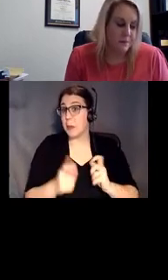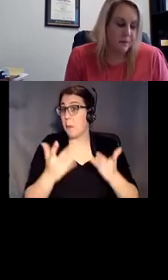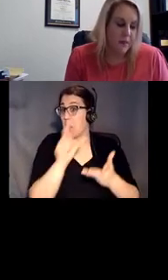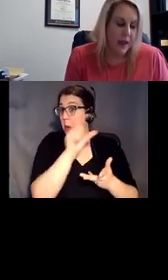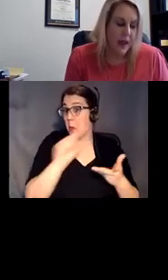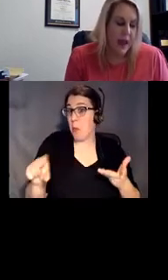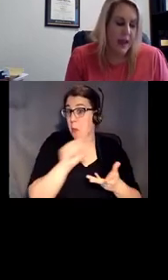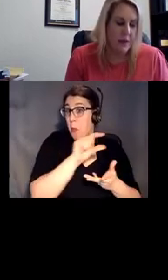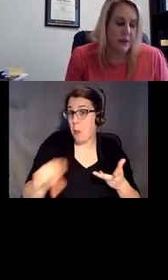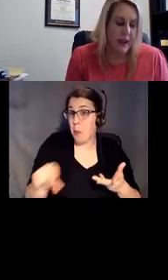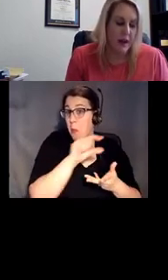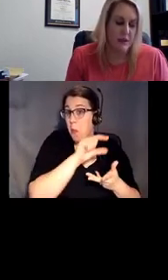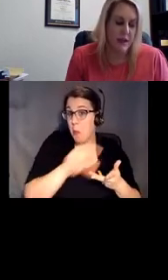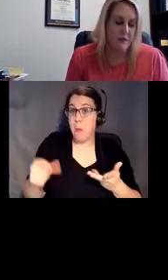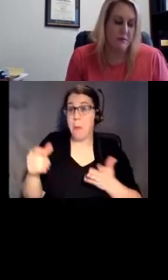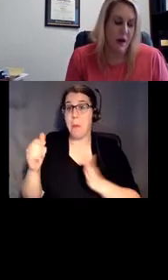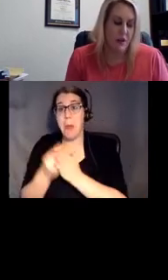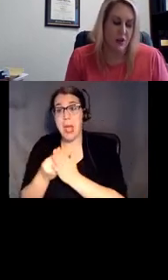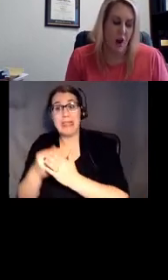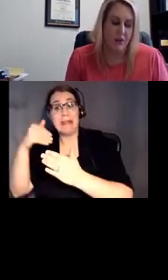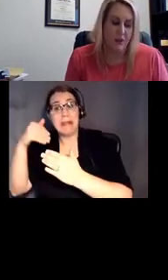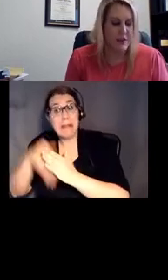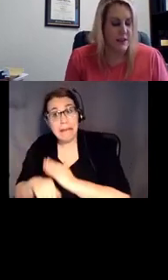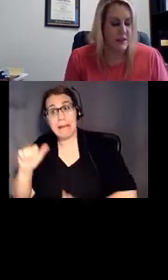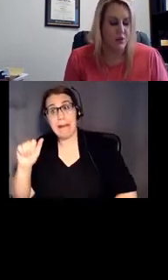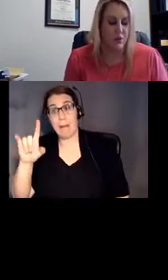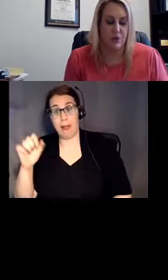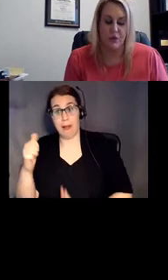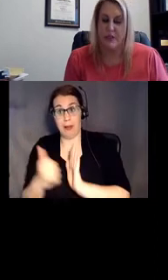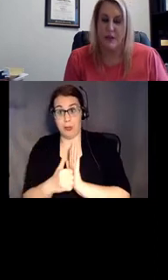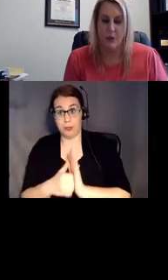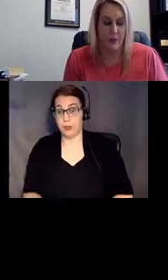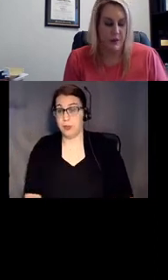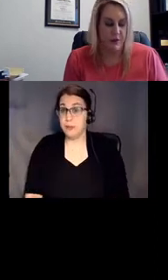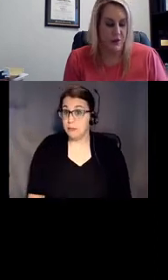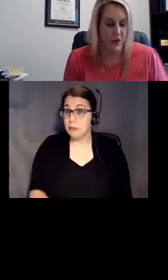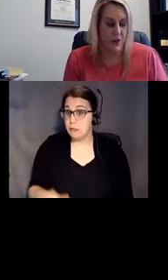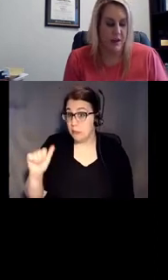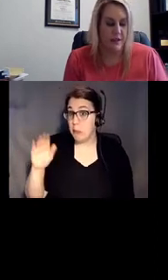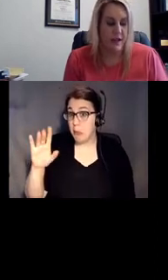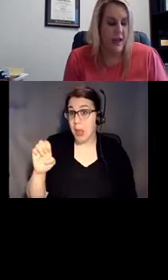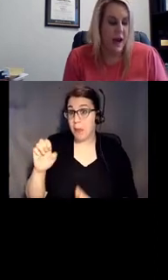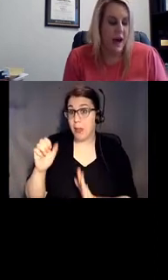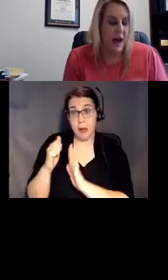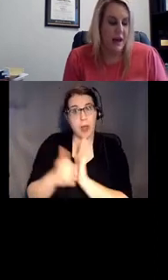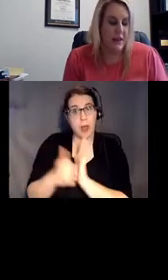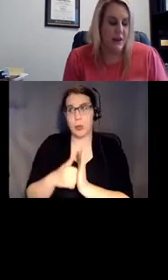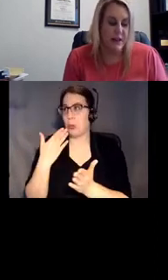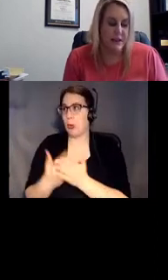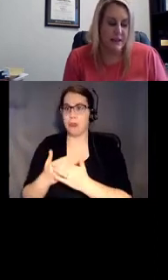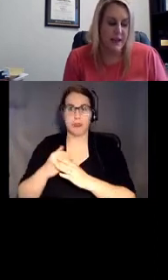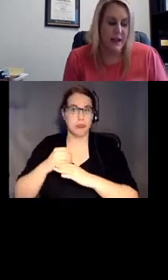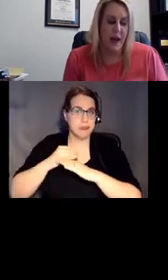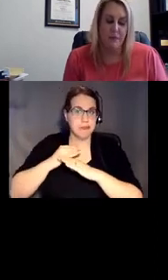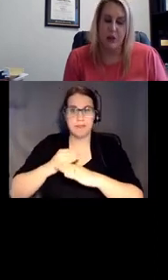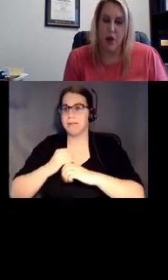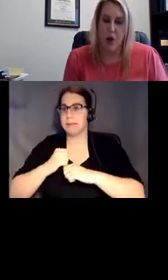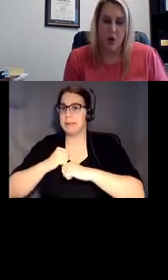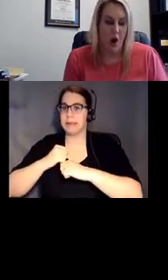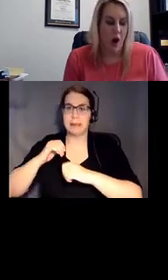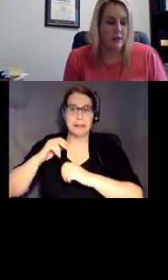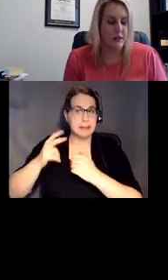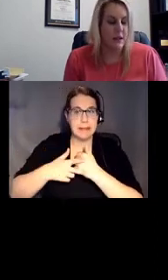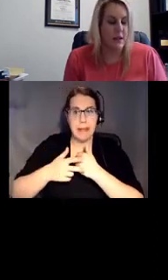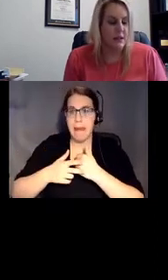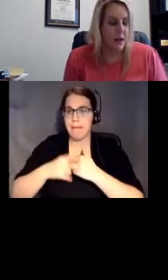So ABLE accounts have much to offer as savings tools for disabled beneficiaries. They're easy to set up,